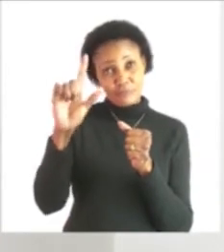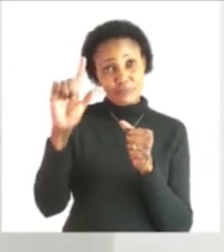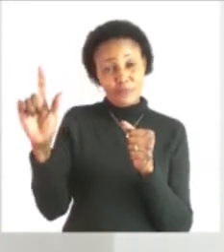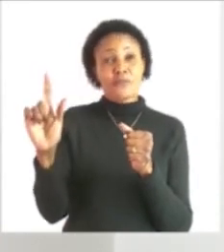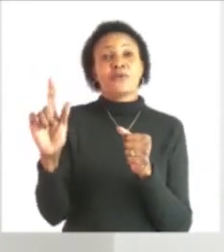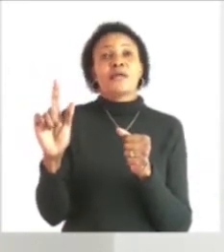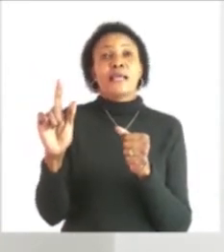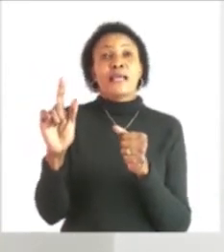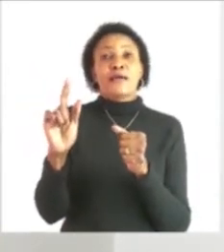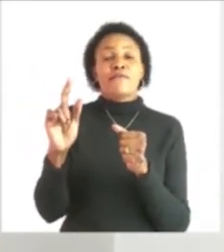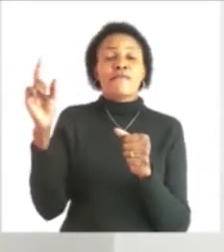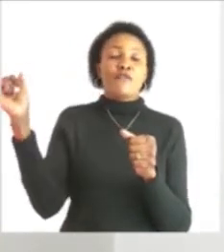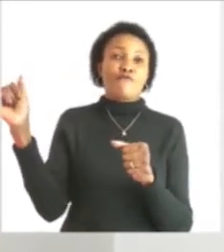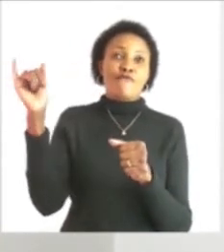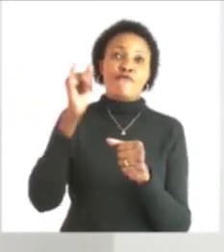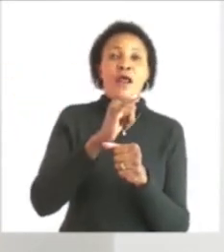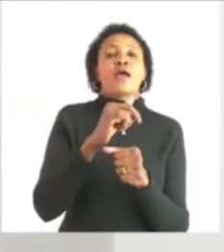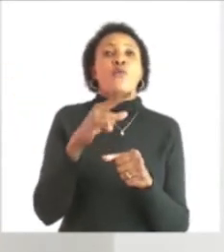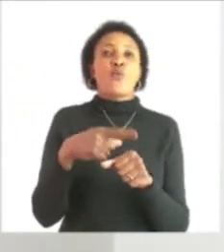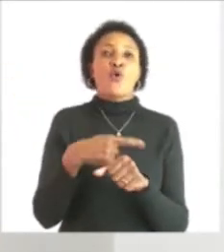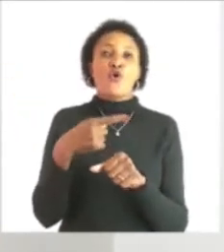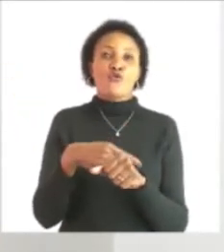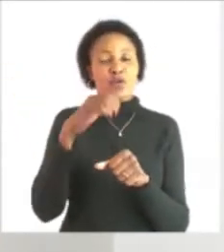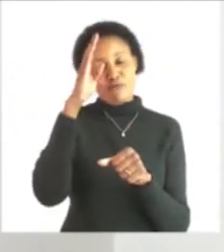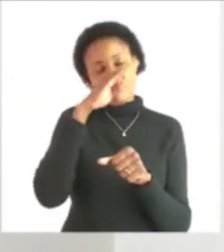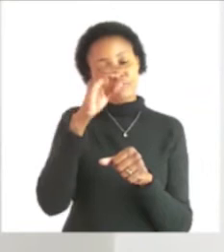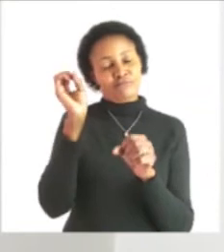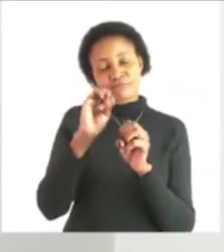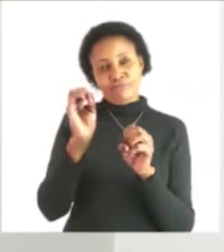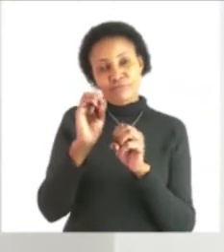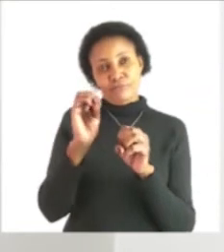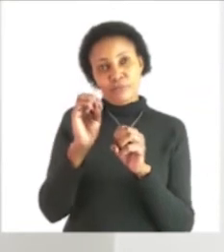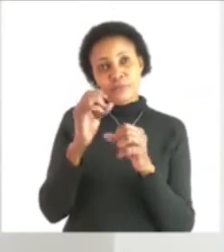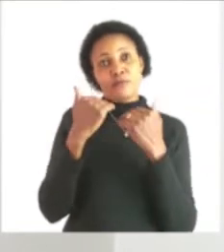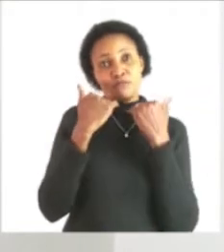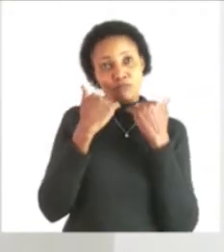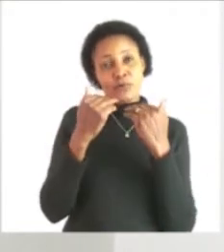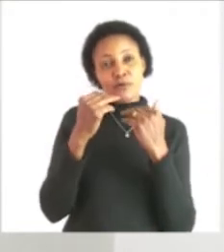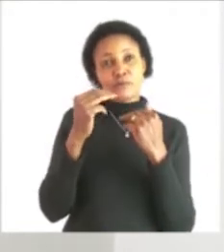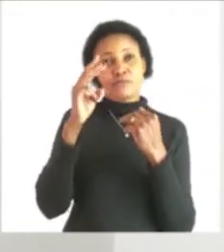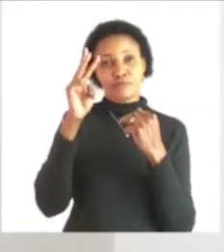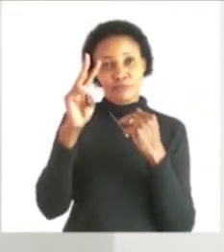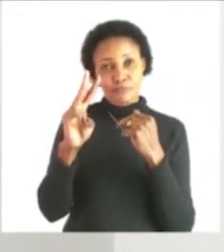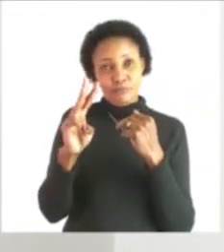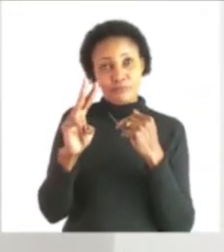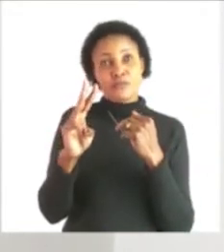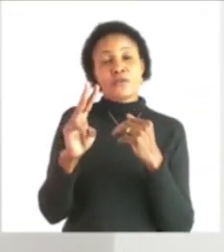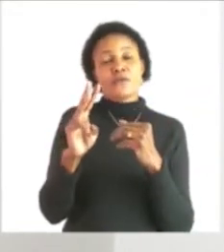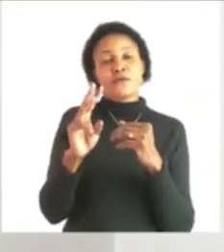Will. Don't forget the word will, because it's something that you are still going to